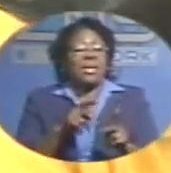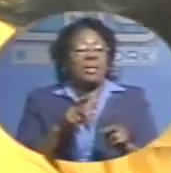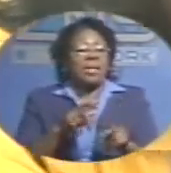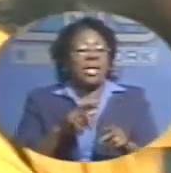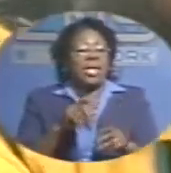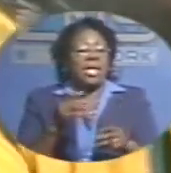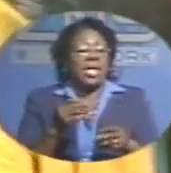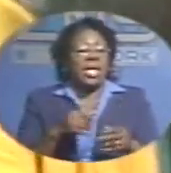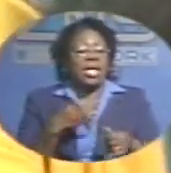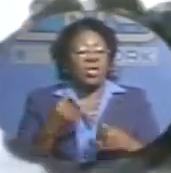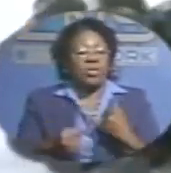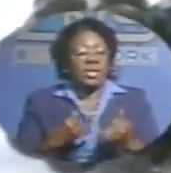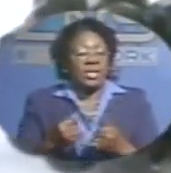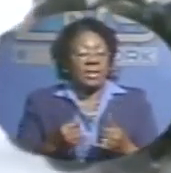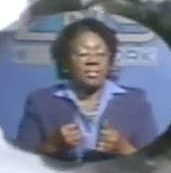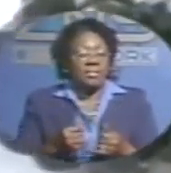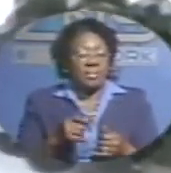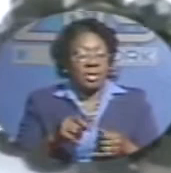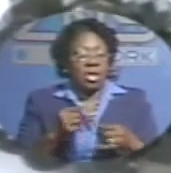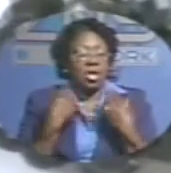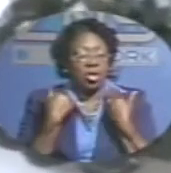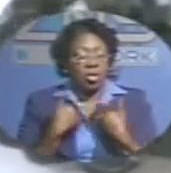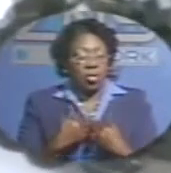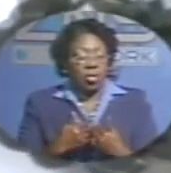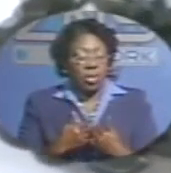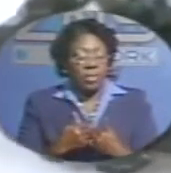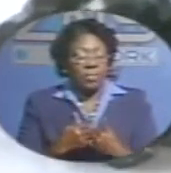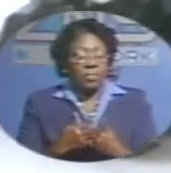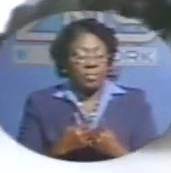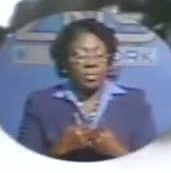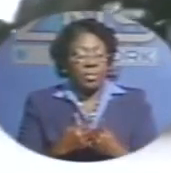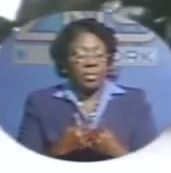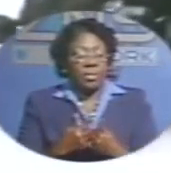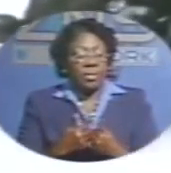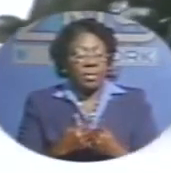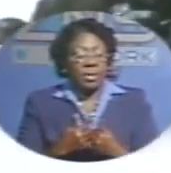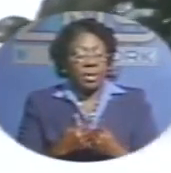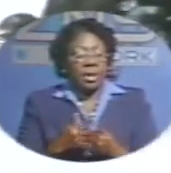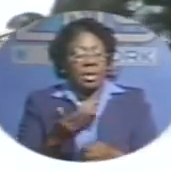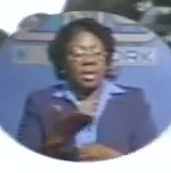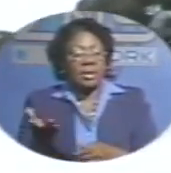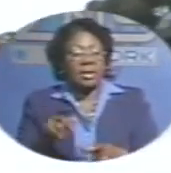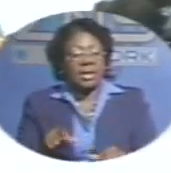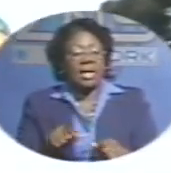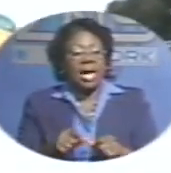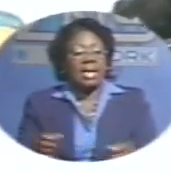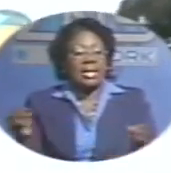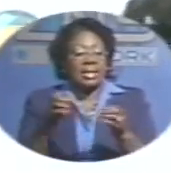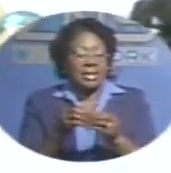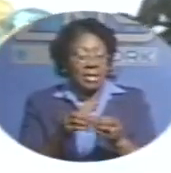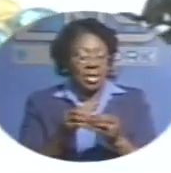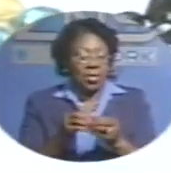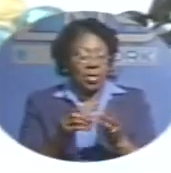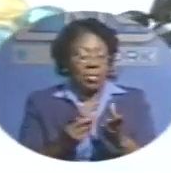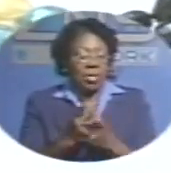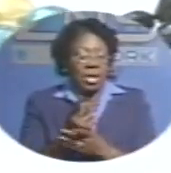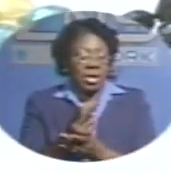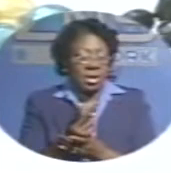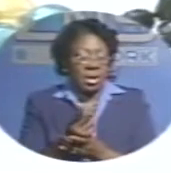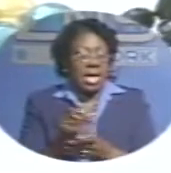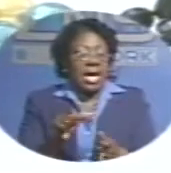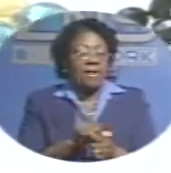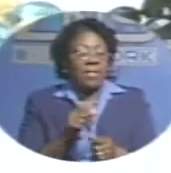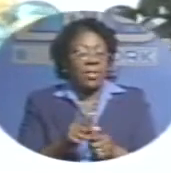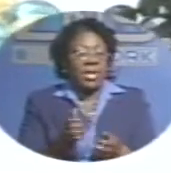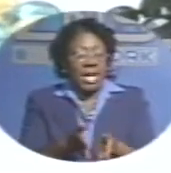keychains on their bags and stuff like that. Still, with the varied merchandise, there was still an addition to the production line. Everybody